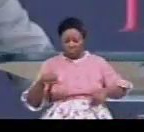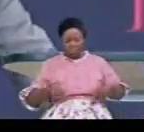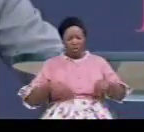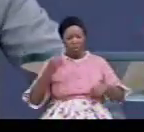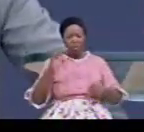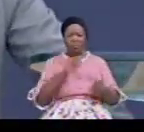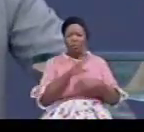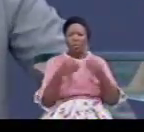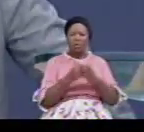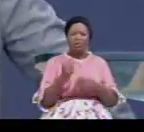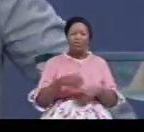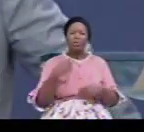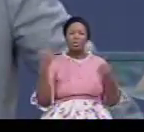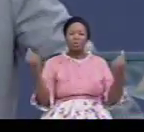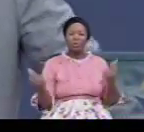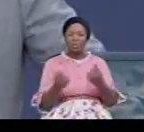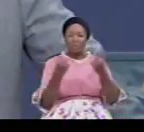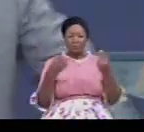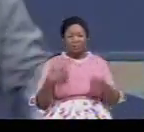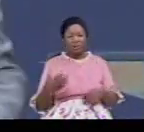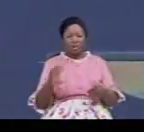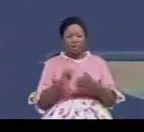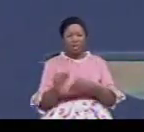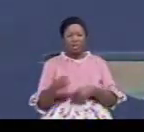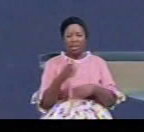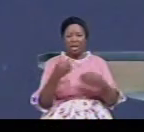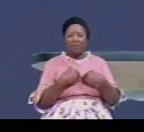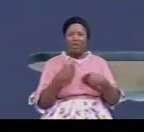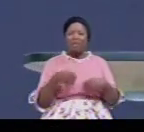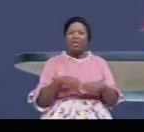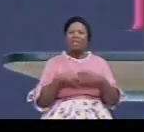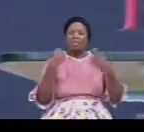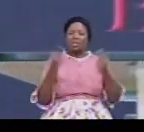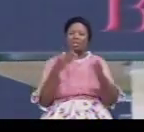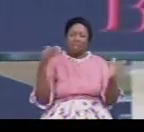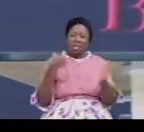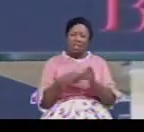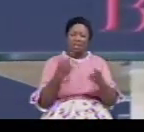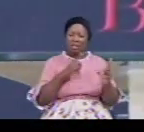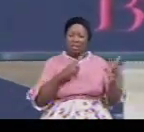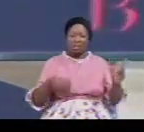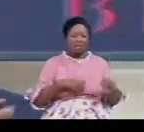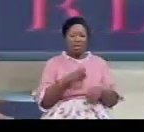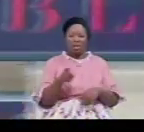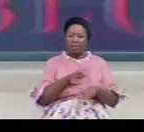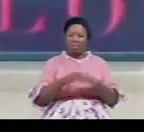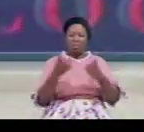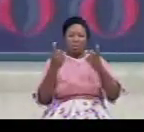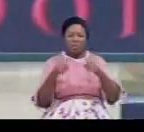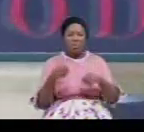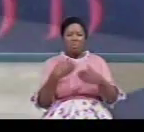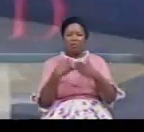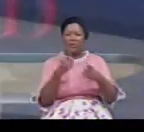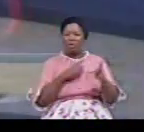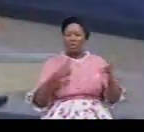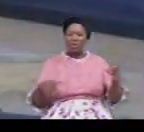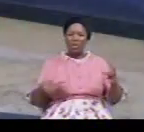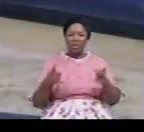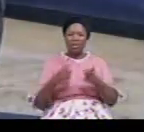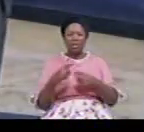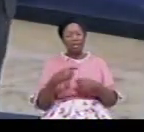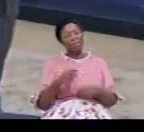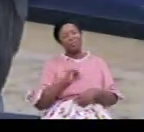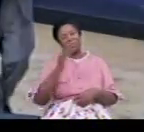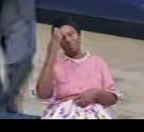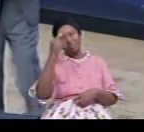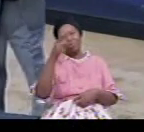sinful things they did in transgressing against the Lord. They don't come before the Lord and say, you know, I used to